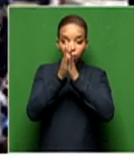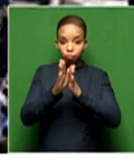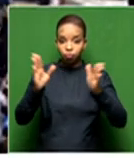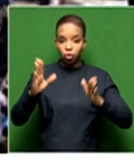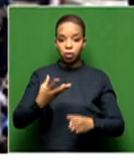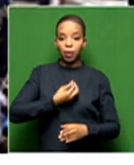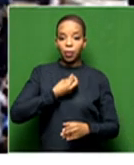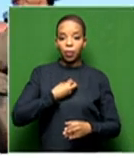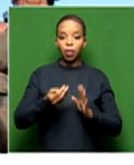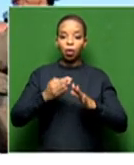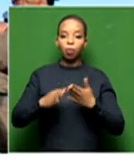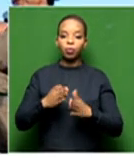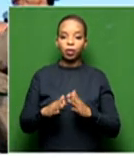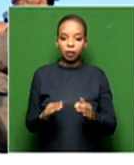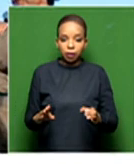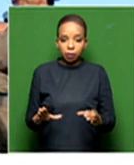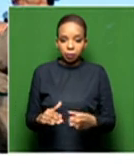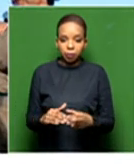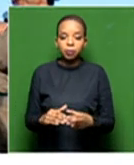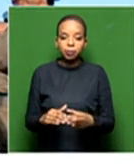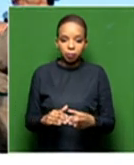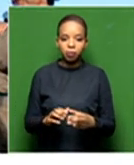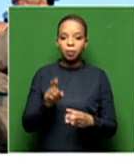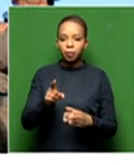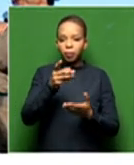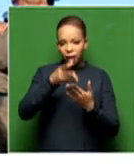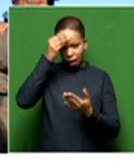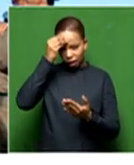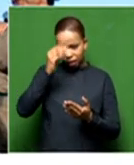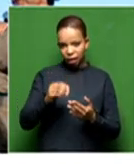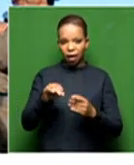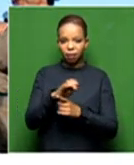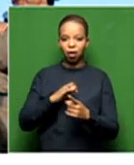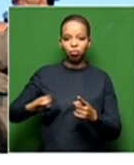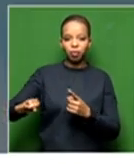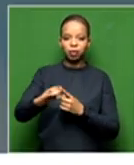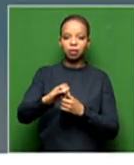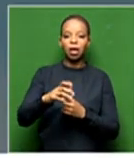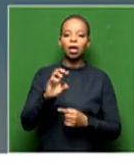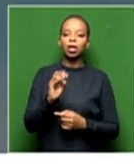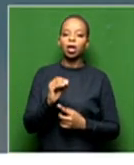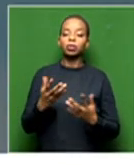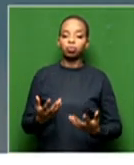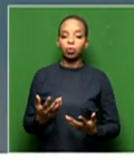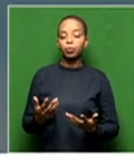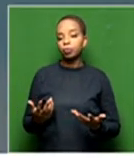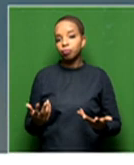offer this platform as a learning environment. So